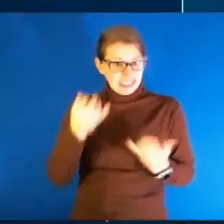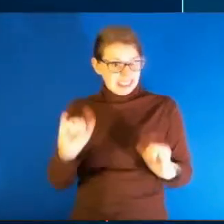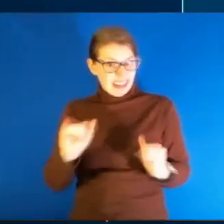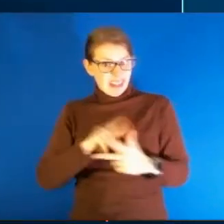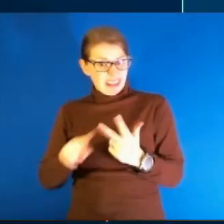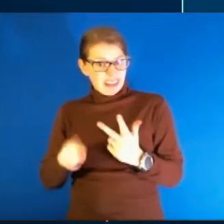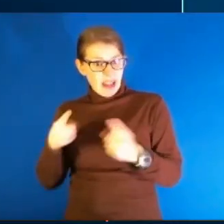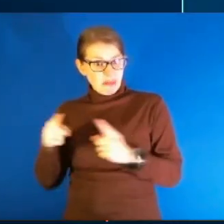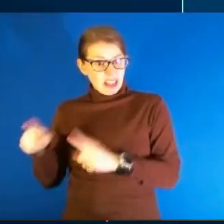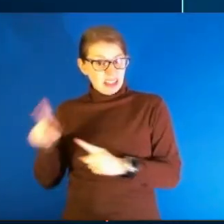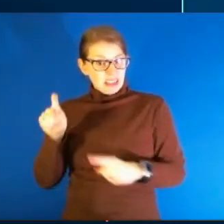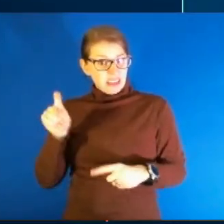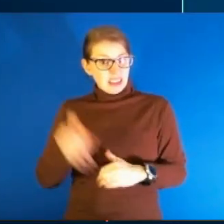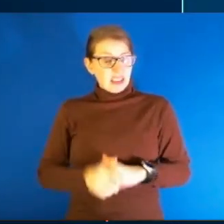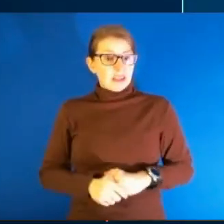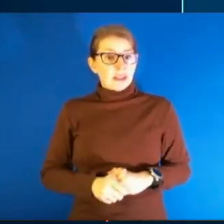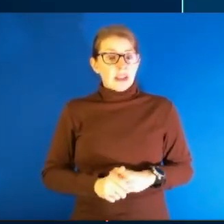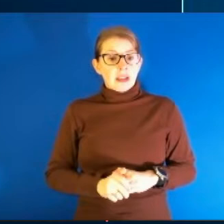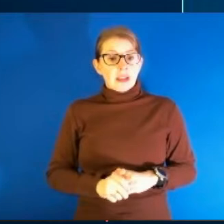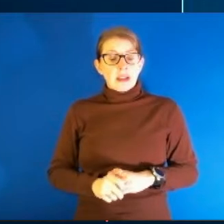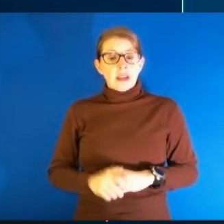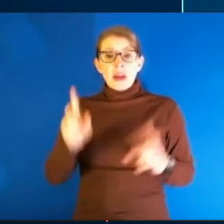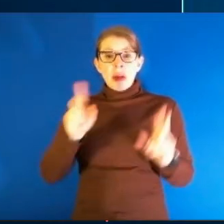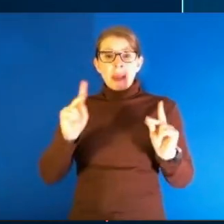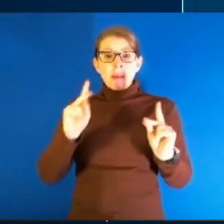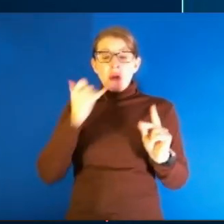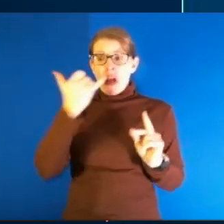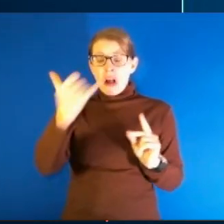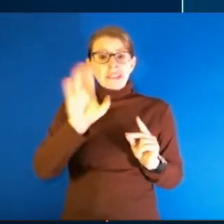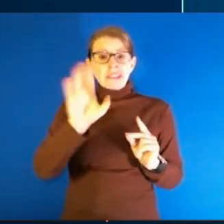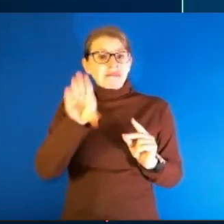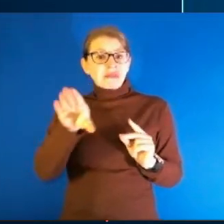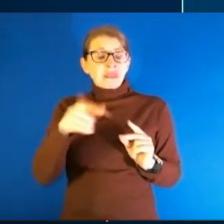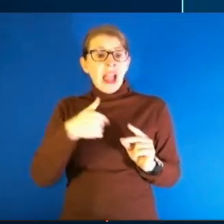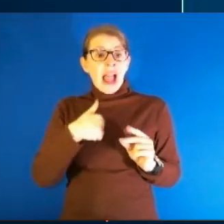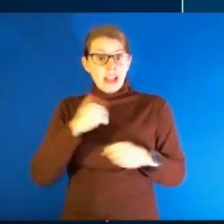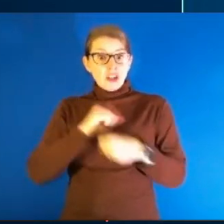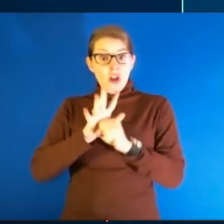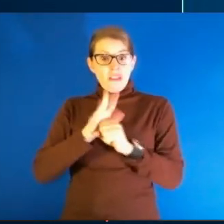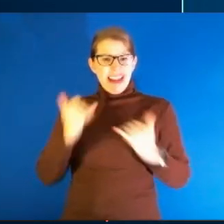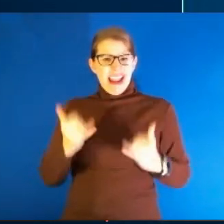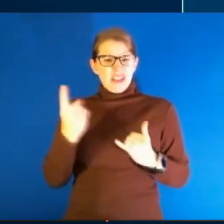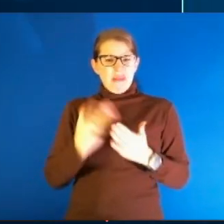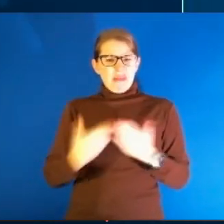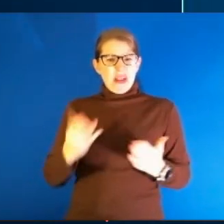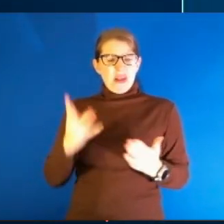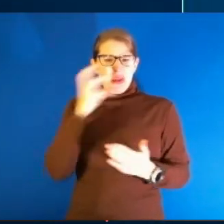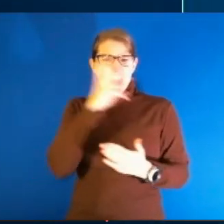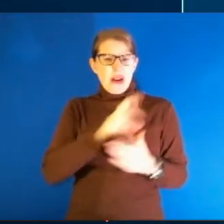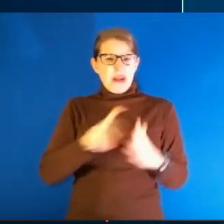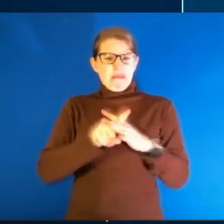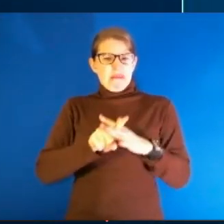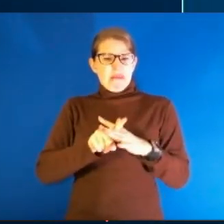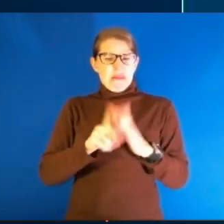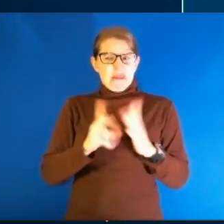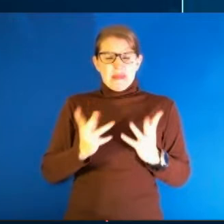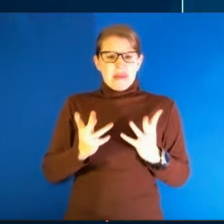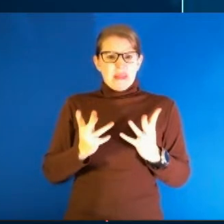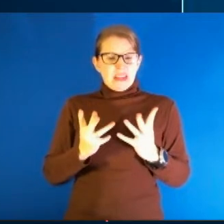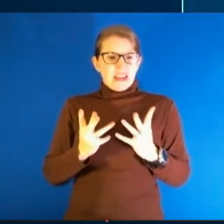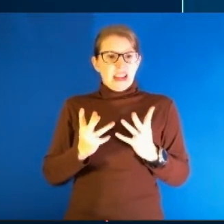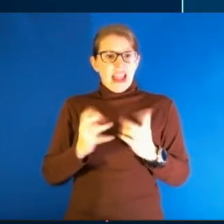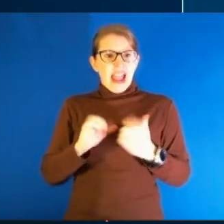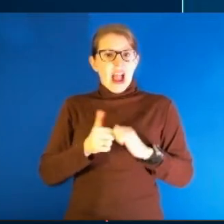And do people call in and say, look, I've got this I had COVID and now I have something weird that's happening. Yeah. How do you make the